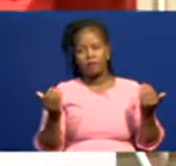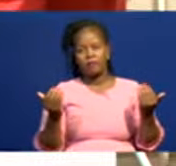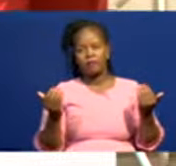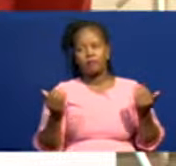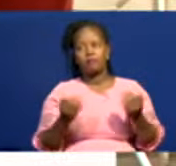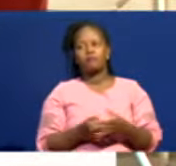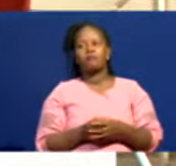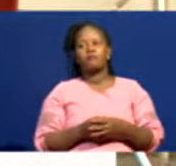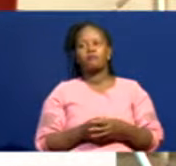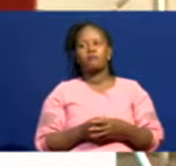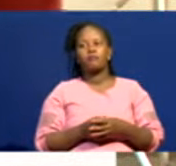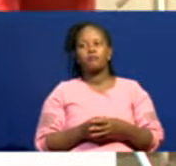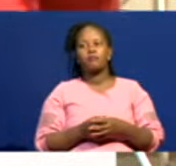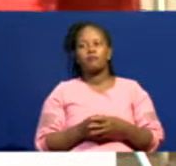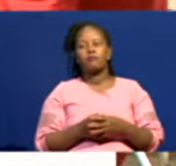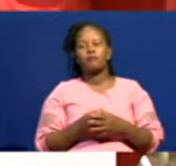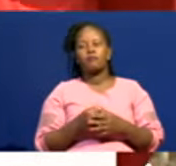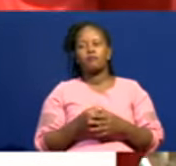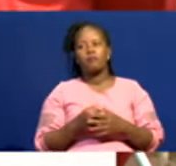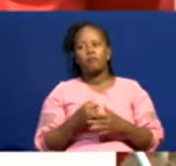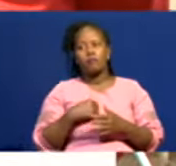You knew my father very well.